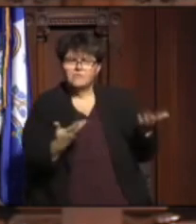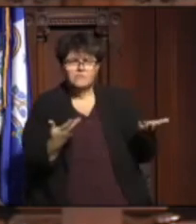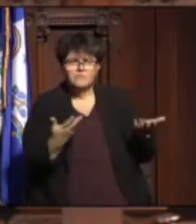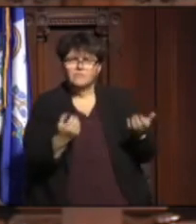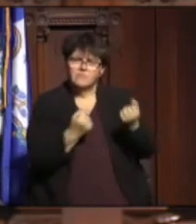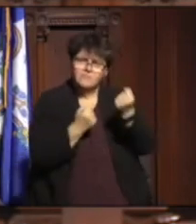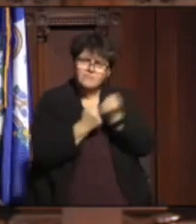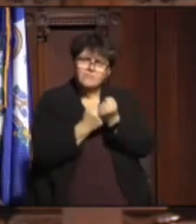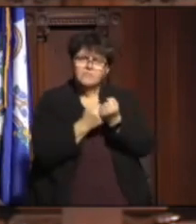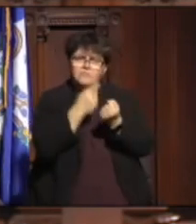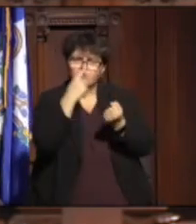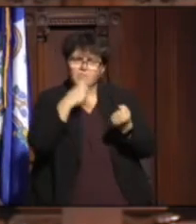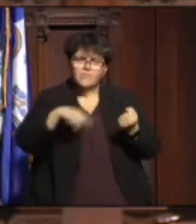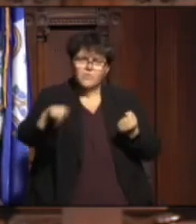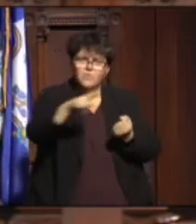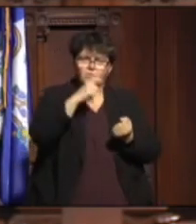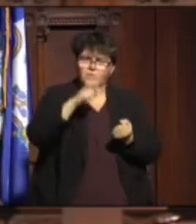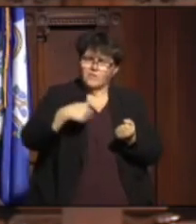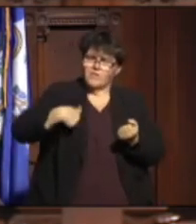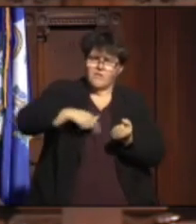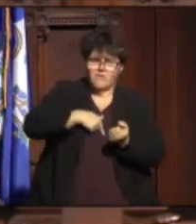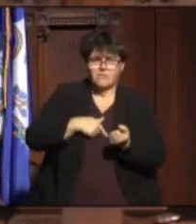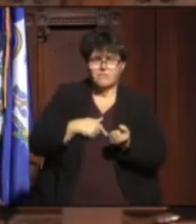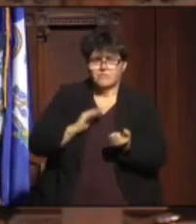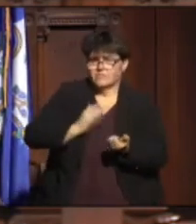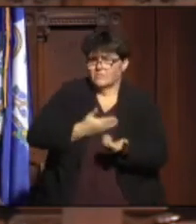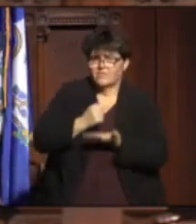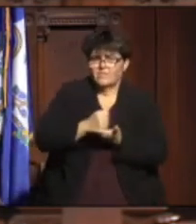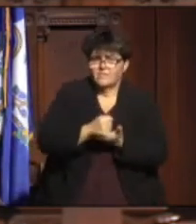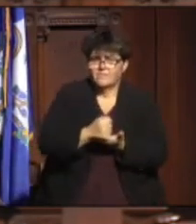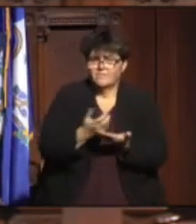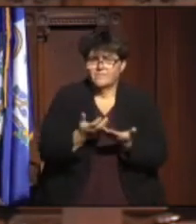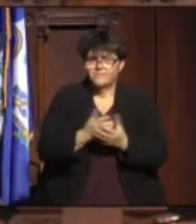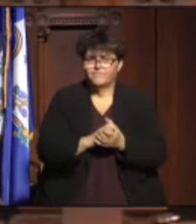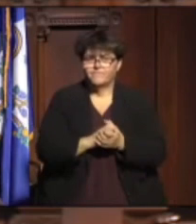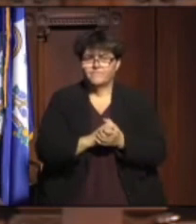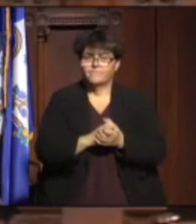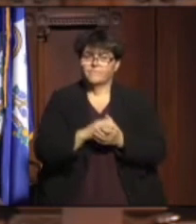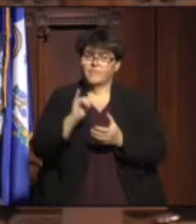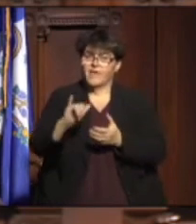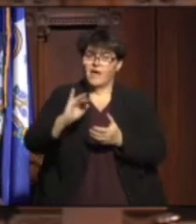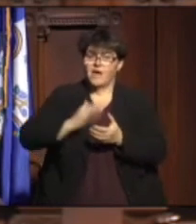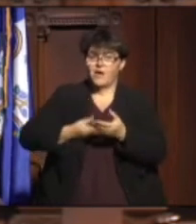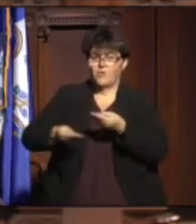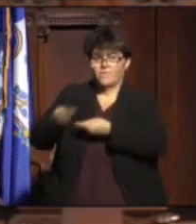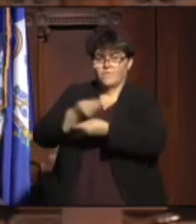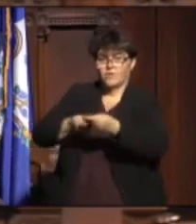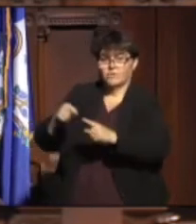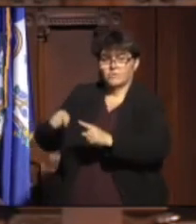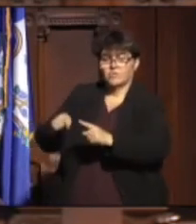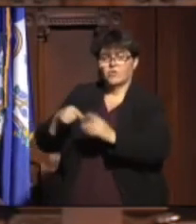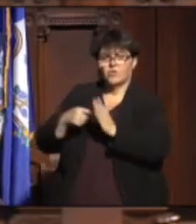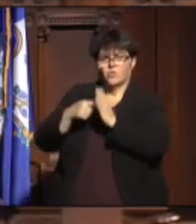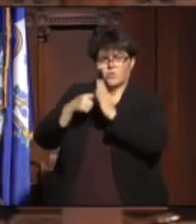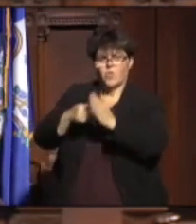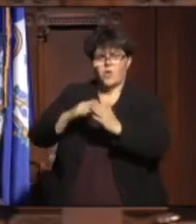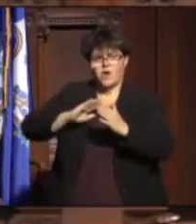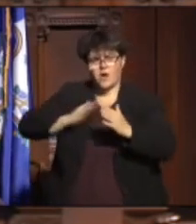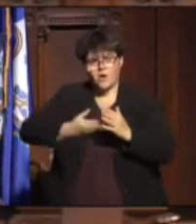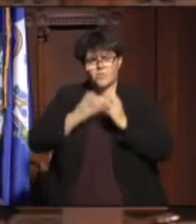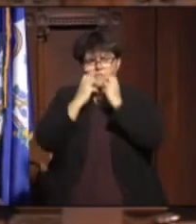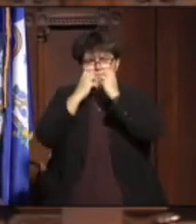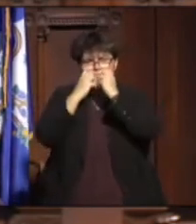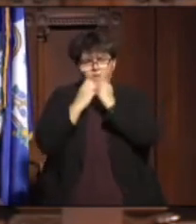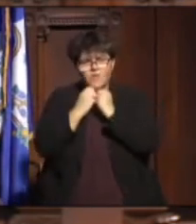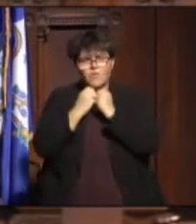This is my budget, and within it, our values. Each and every one's aim squarely at economic growth